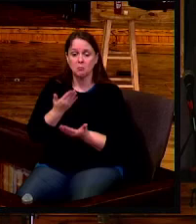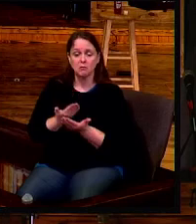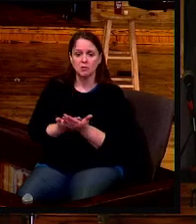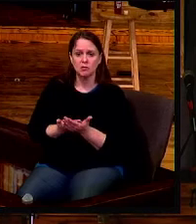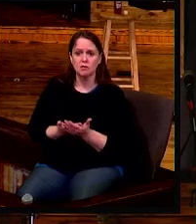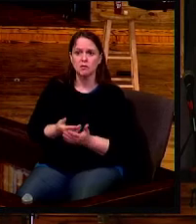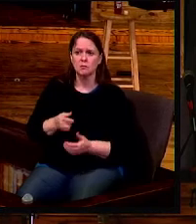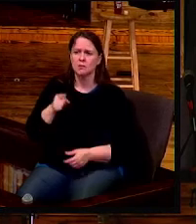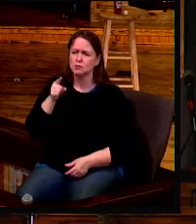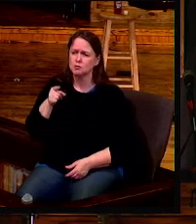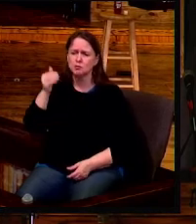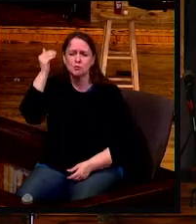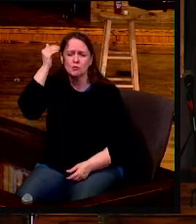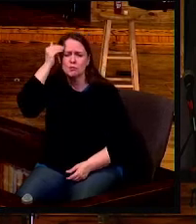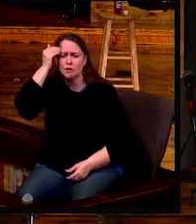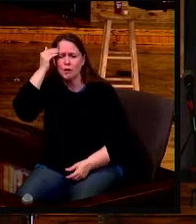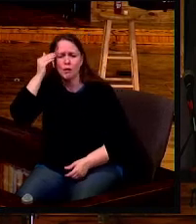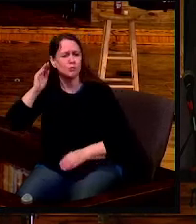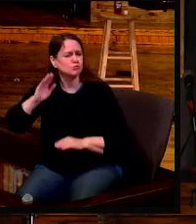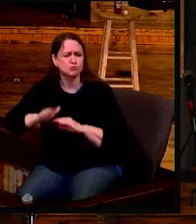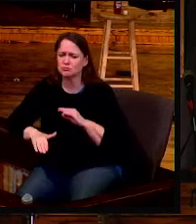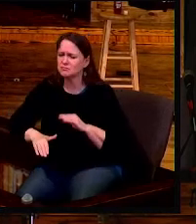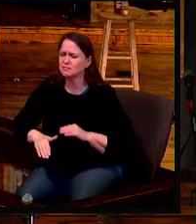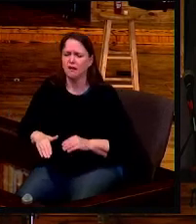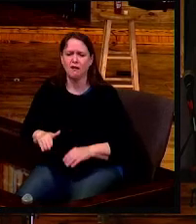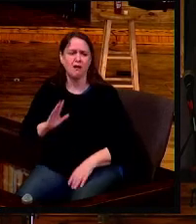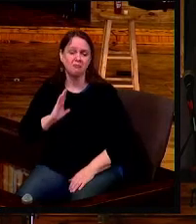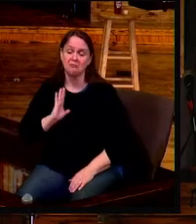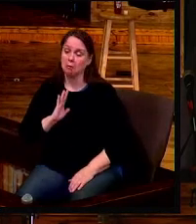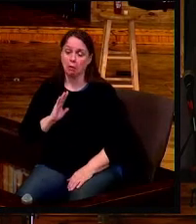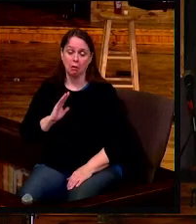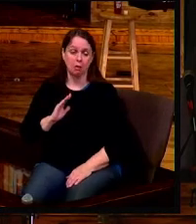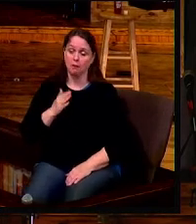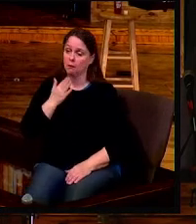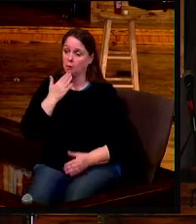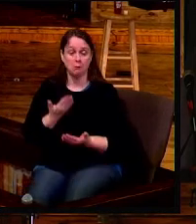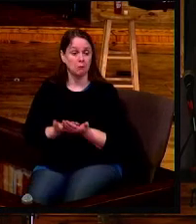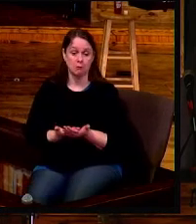your heart, you were not fine or good. Anybody?